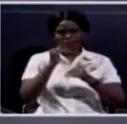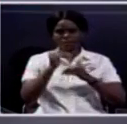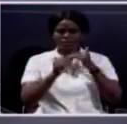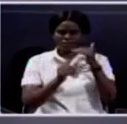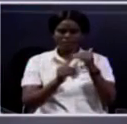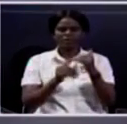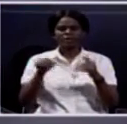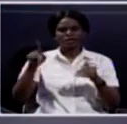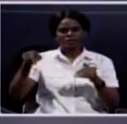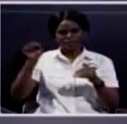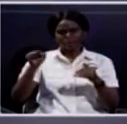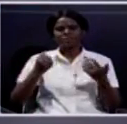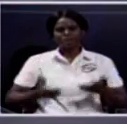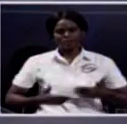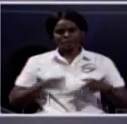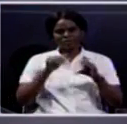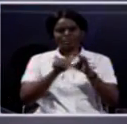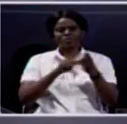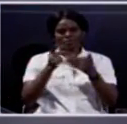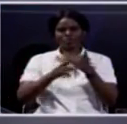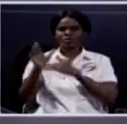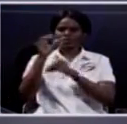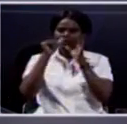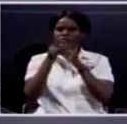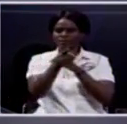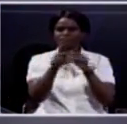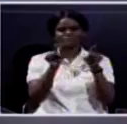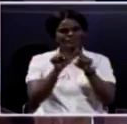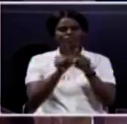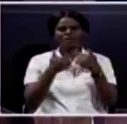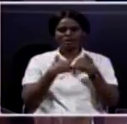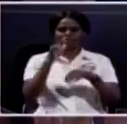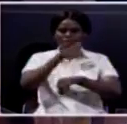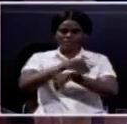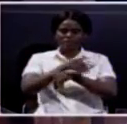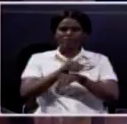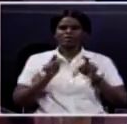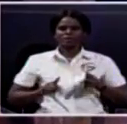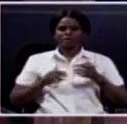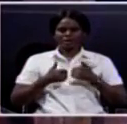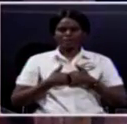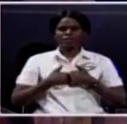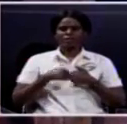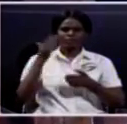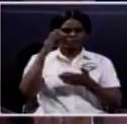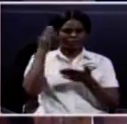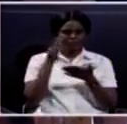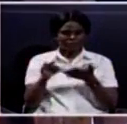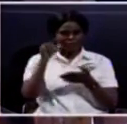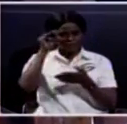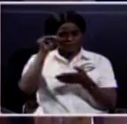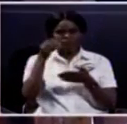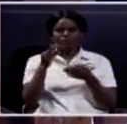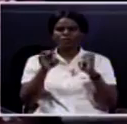exploring. P.S. Thank you. It's been a pleasure having you on the show. God bless you too. Thank you. That's all we have for you this evening. Our guest was Permanent Secretary at the Ministry of